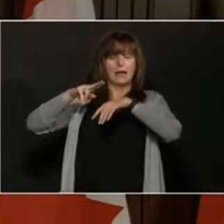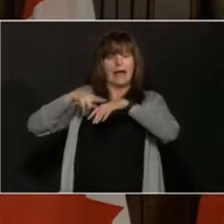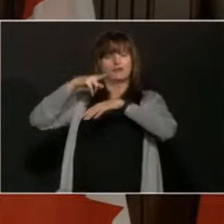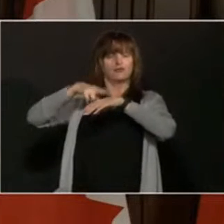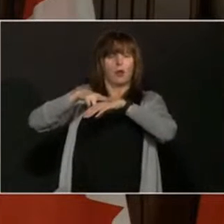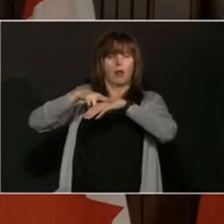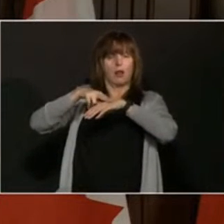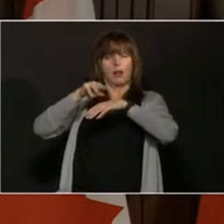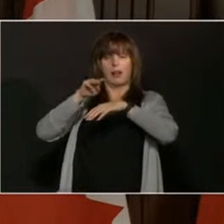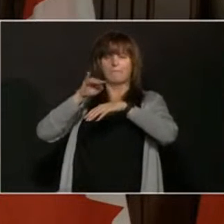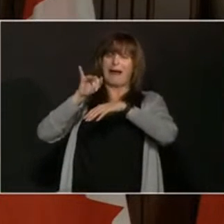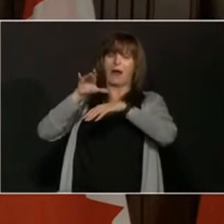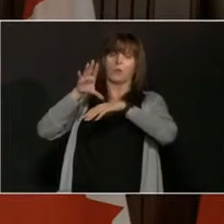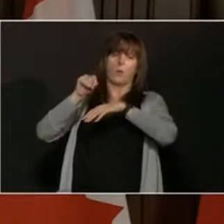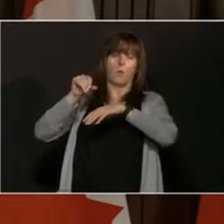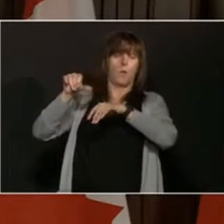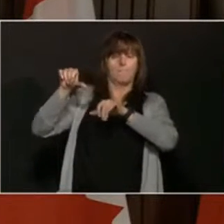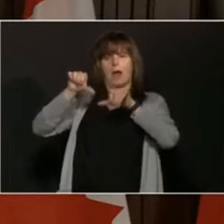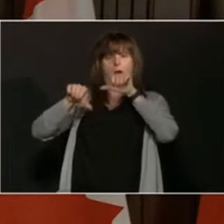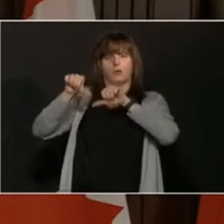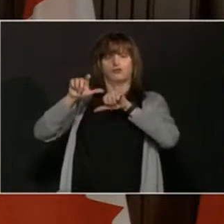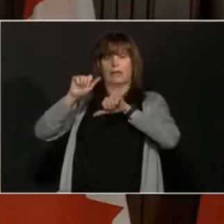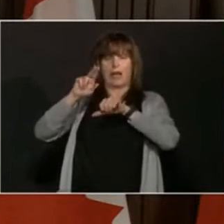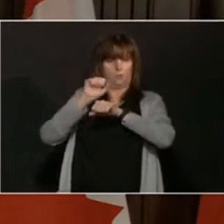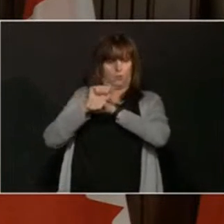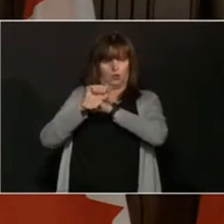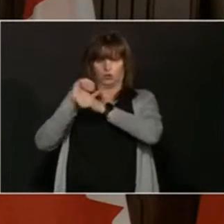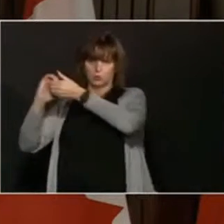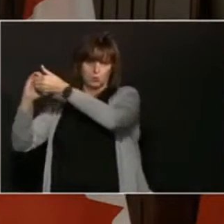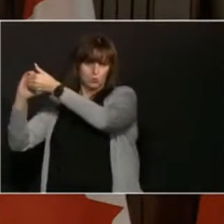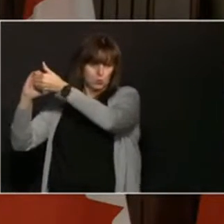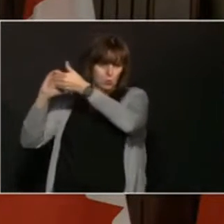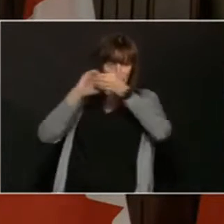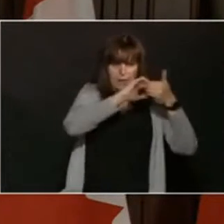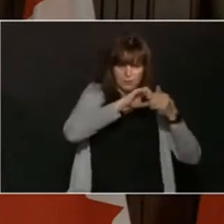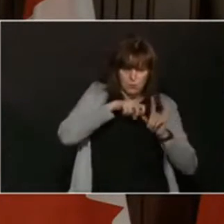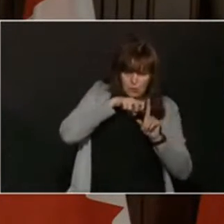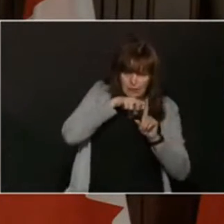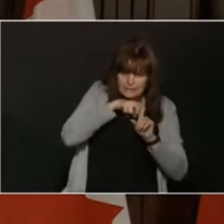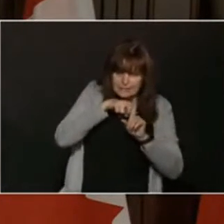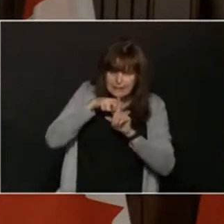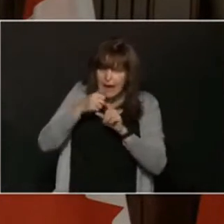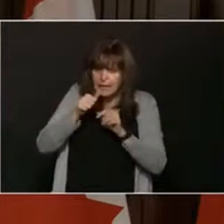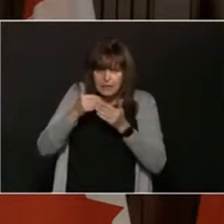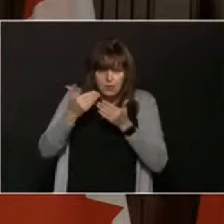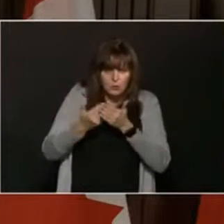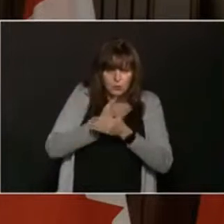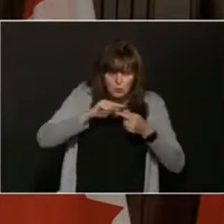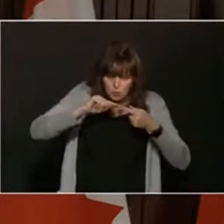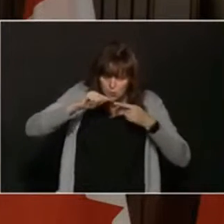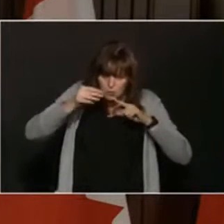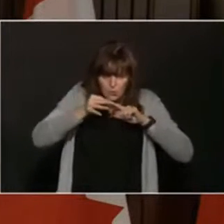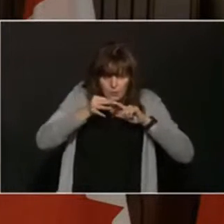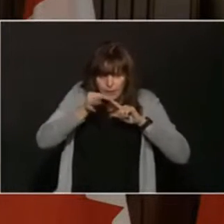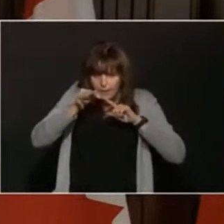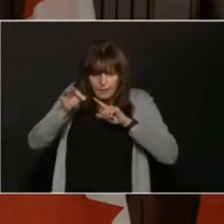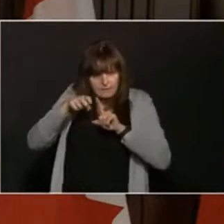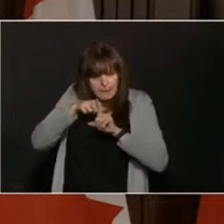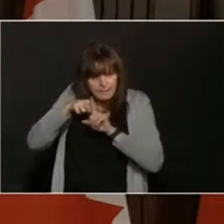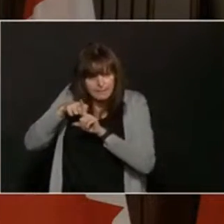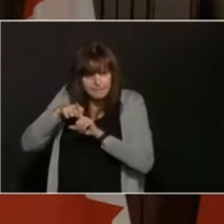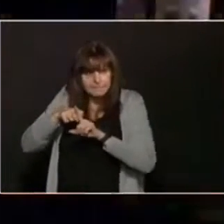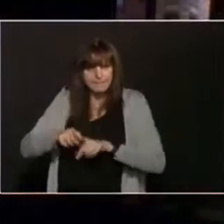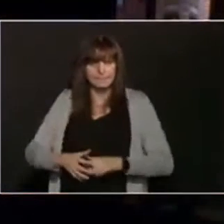identify variants as soon as possible and understand what their implications are. Next